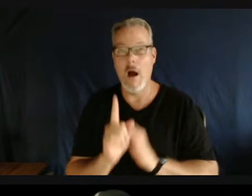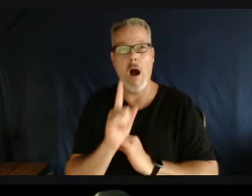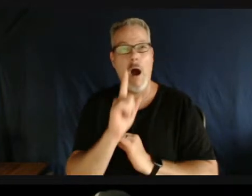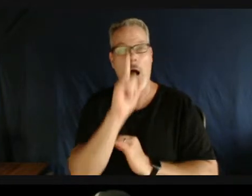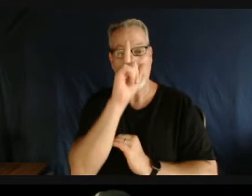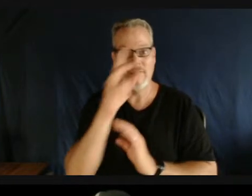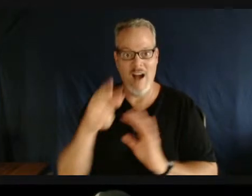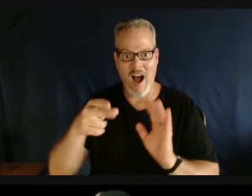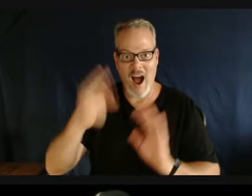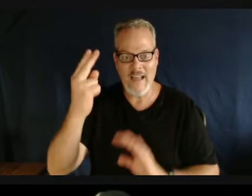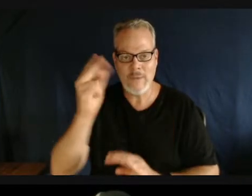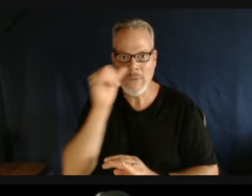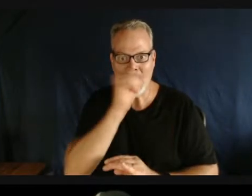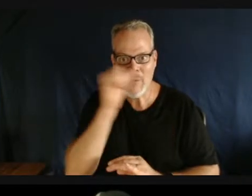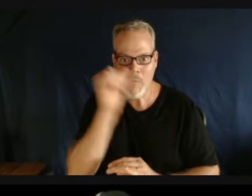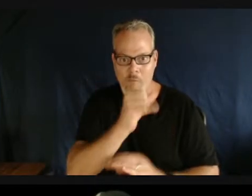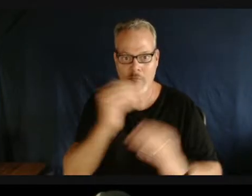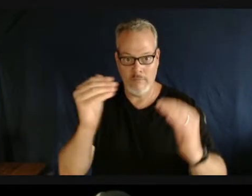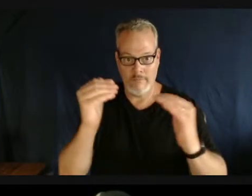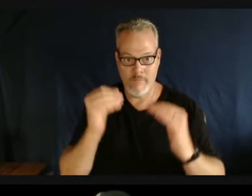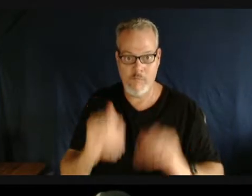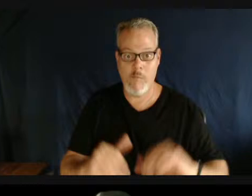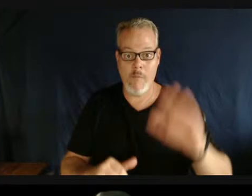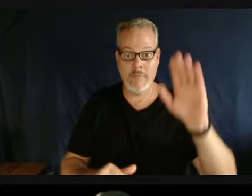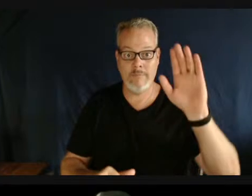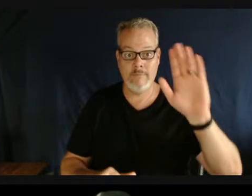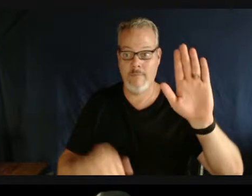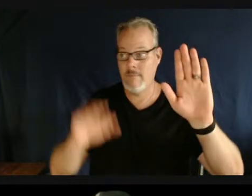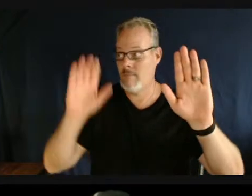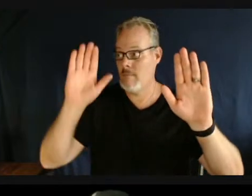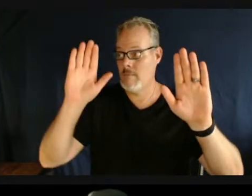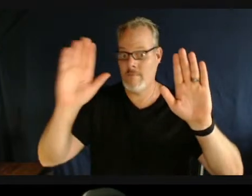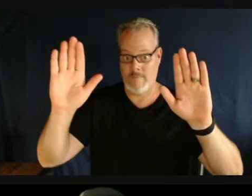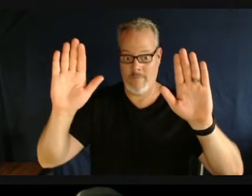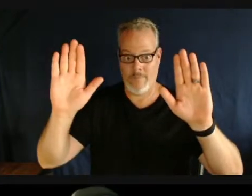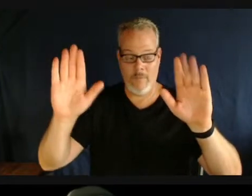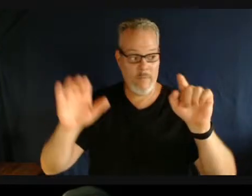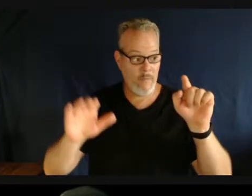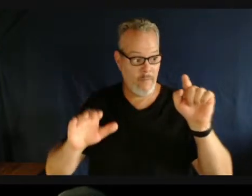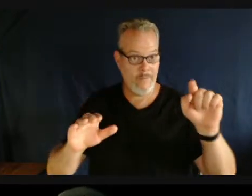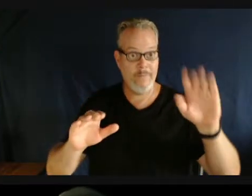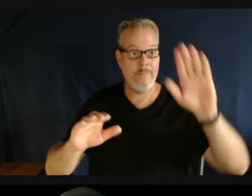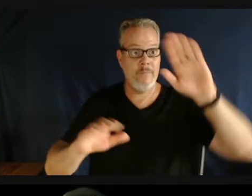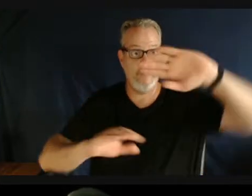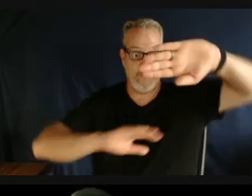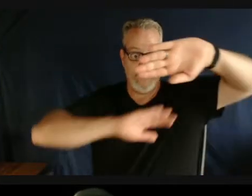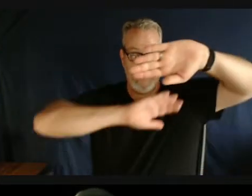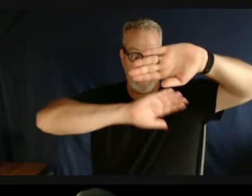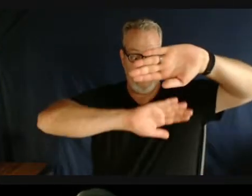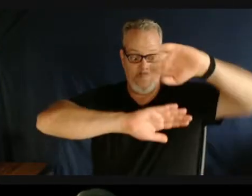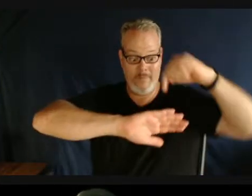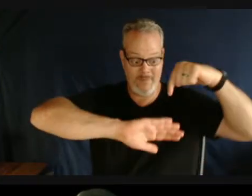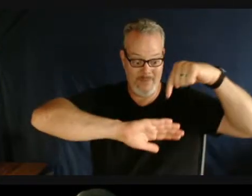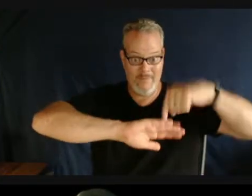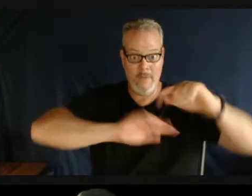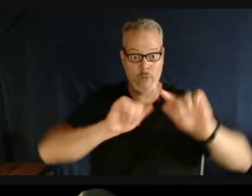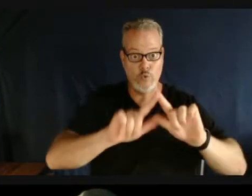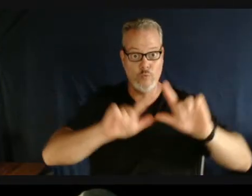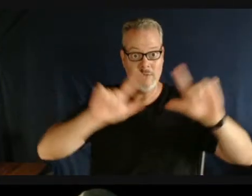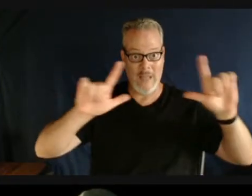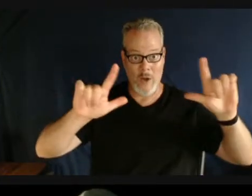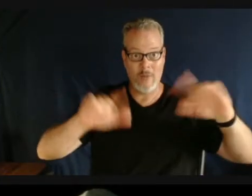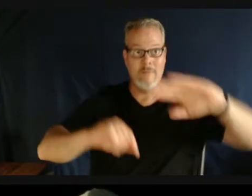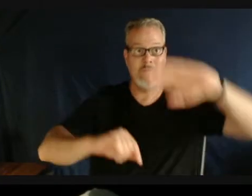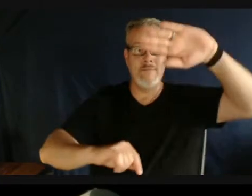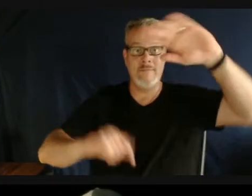So I've got 2 plots left and right here. So the first thing to note is the bottom one is zoomed out and the top one is zoomed in. These are the